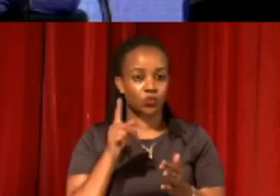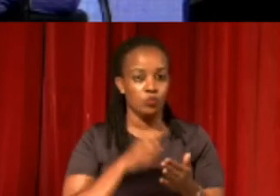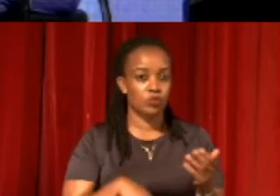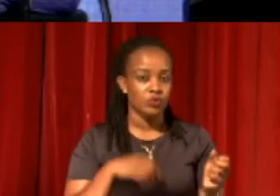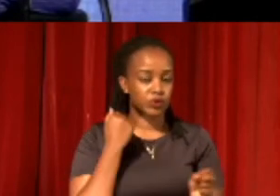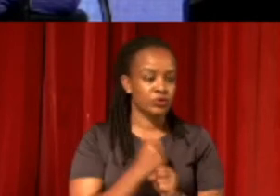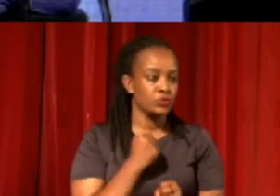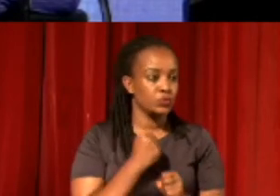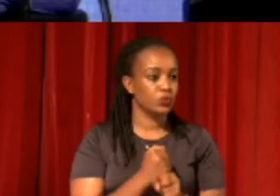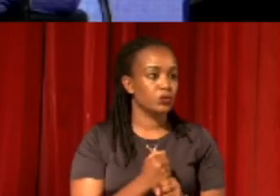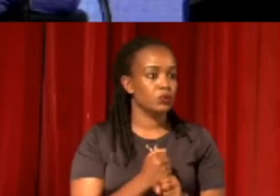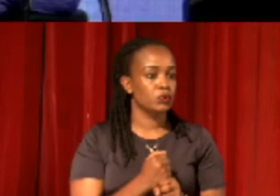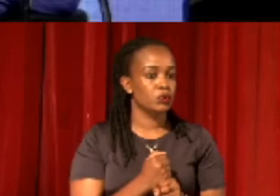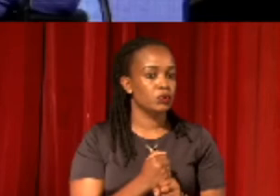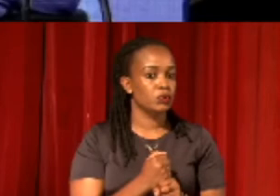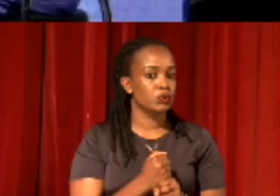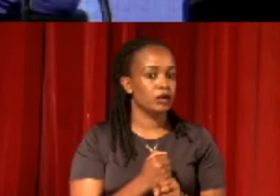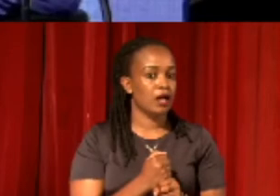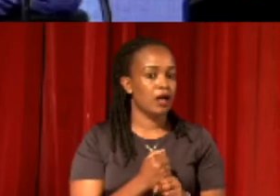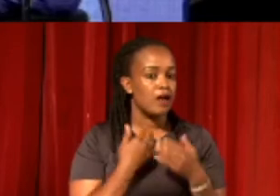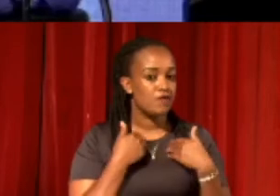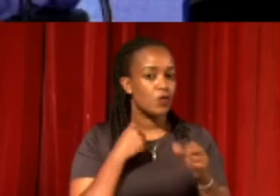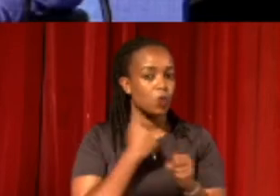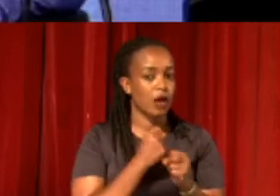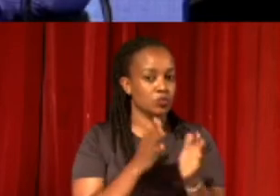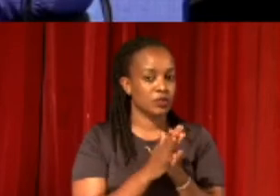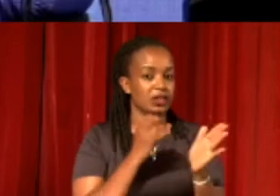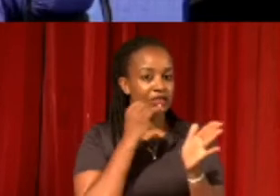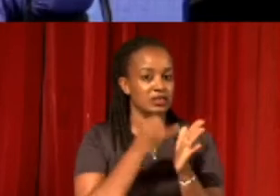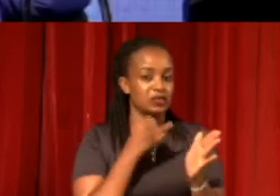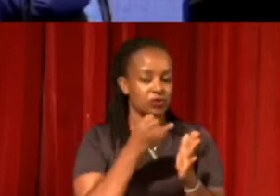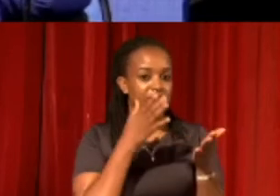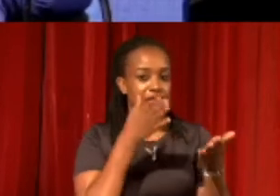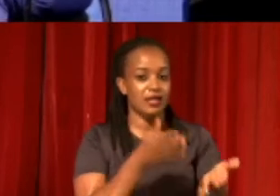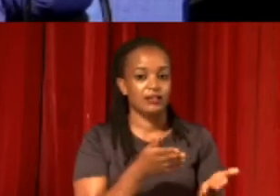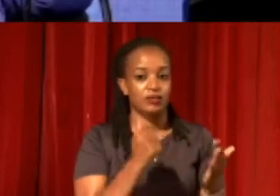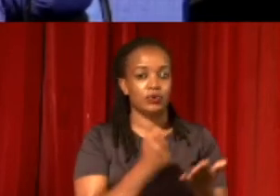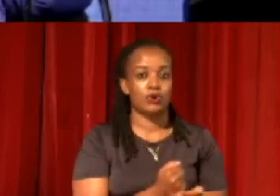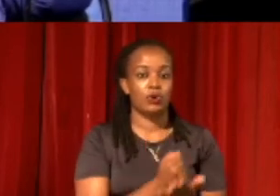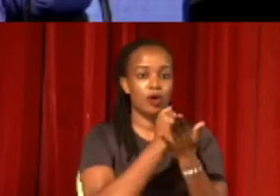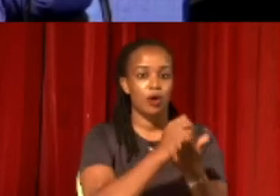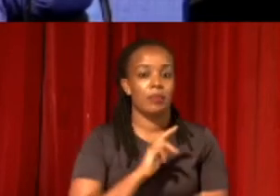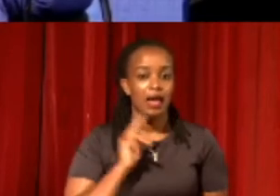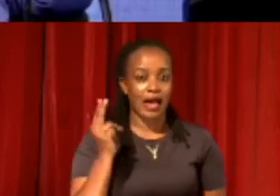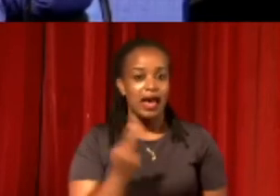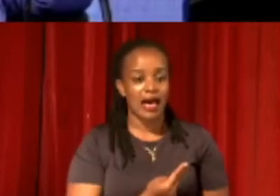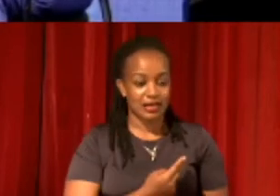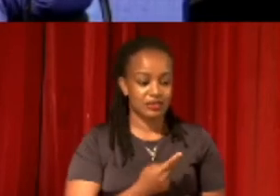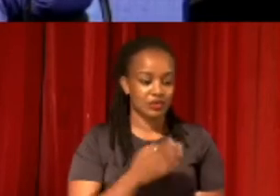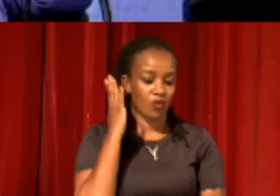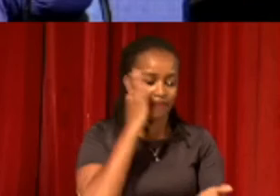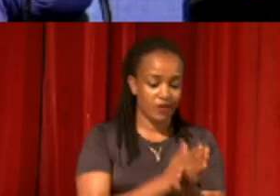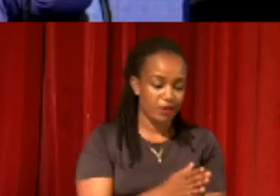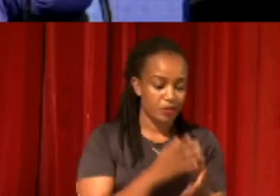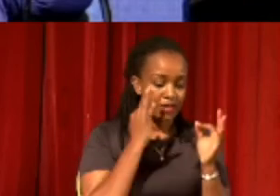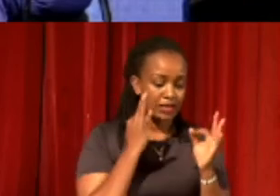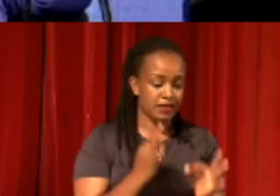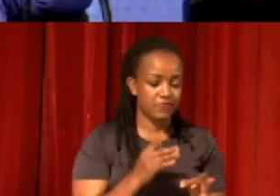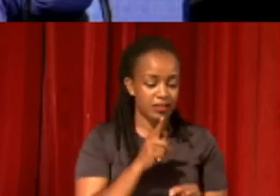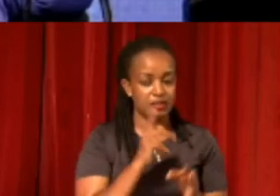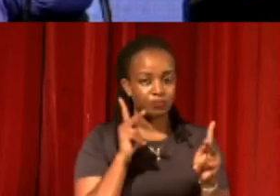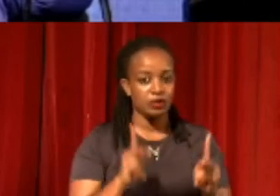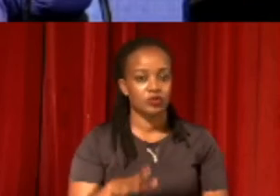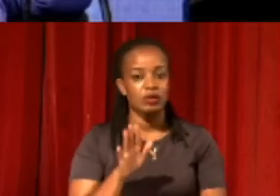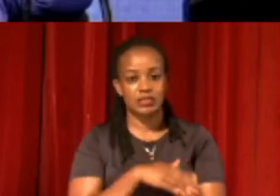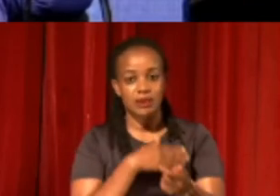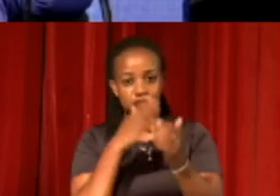our verification process is we've been working with the industry players. Yes. To help us verify whether this person is a singer or a musician,